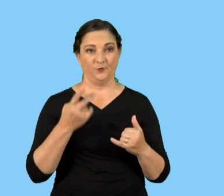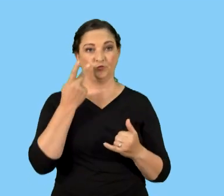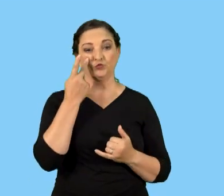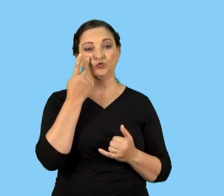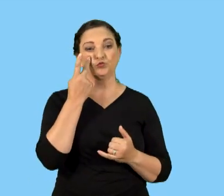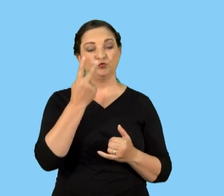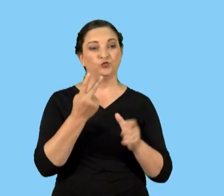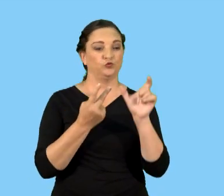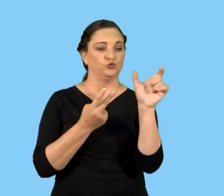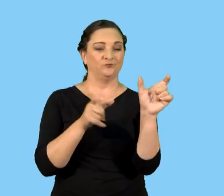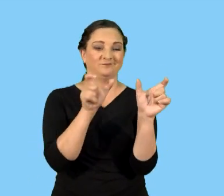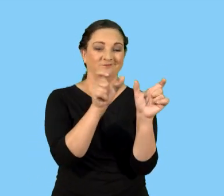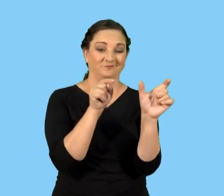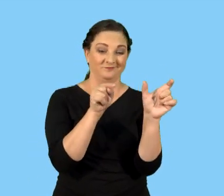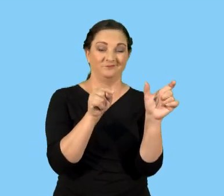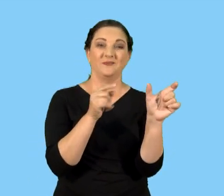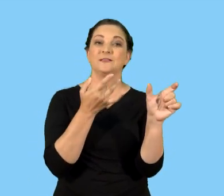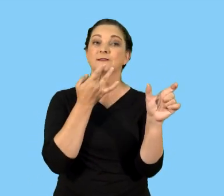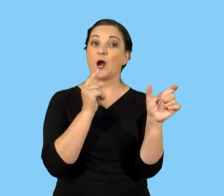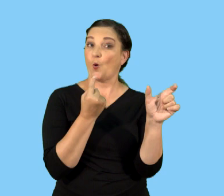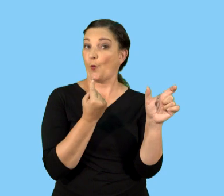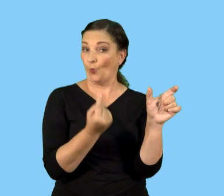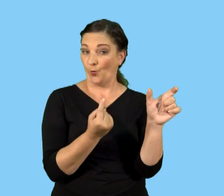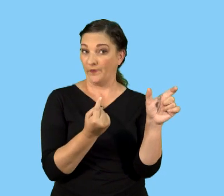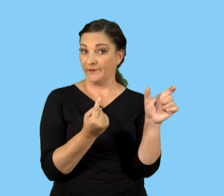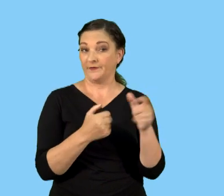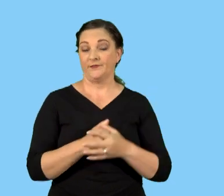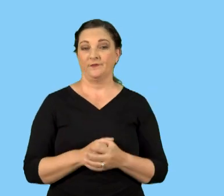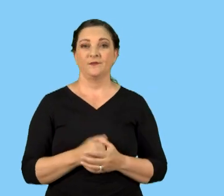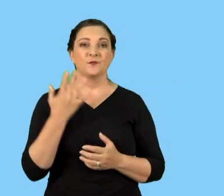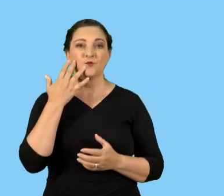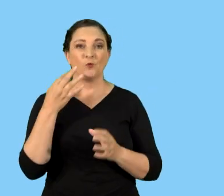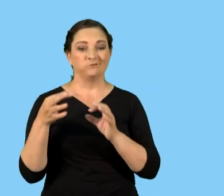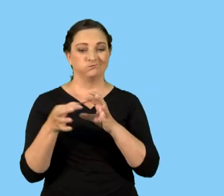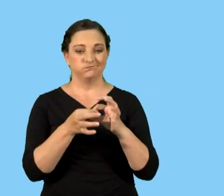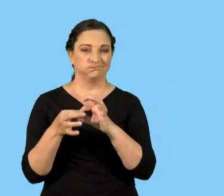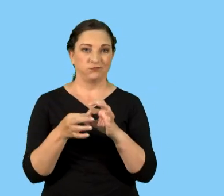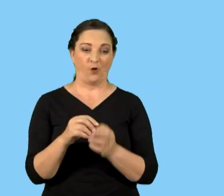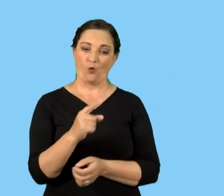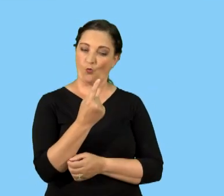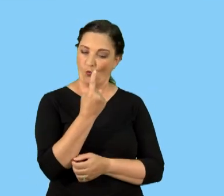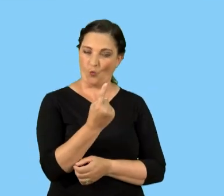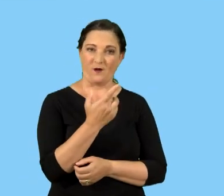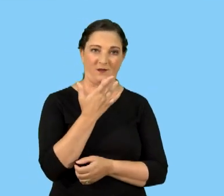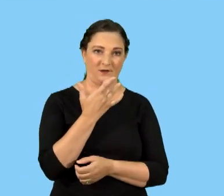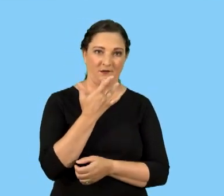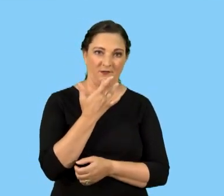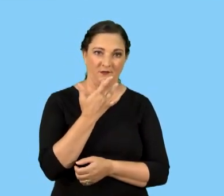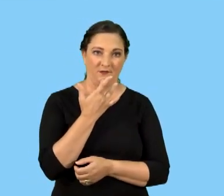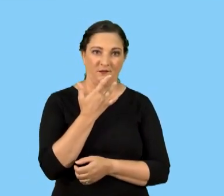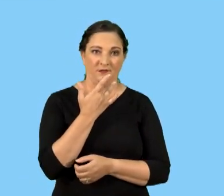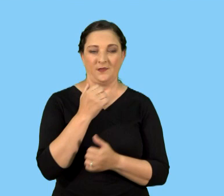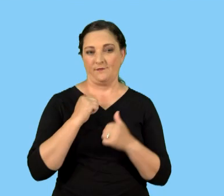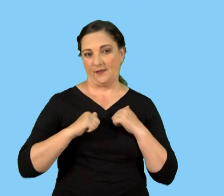the first one here, we have used iron 1. So that means the ratio, when it reacts with something, it is going to be 1 iron in